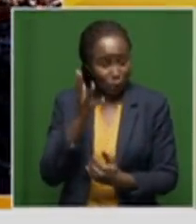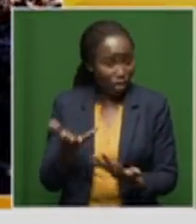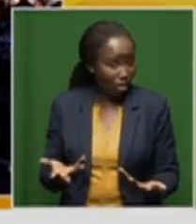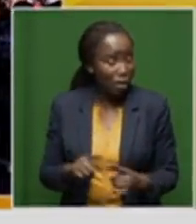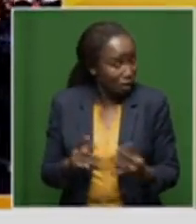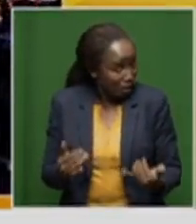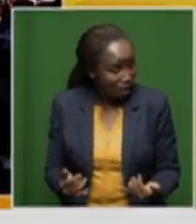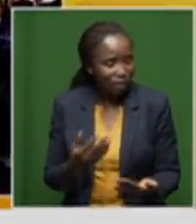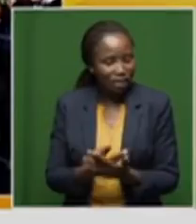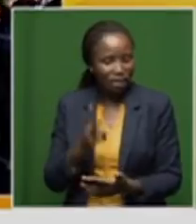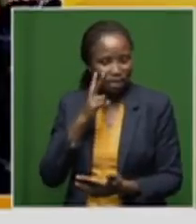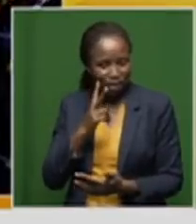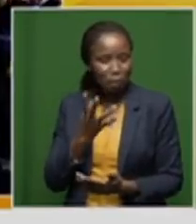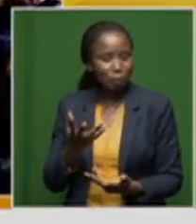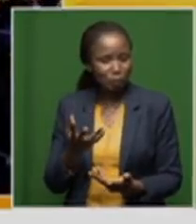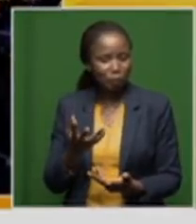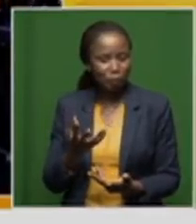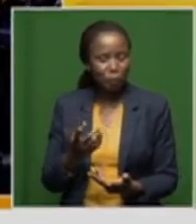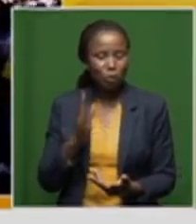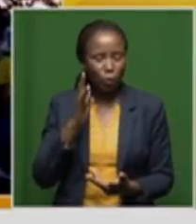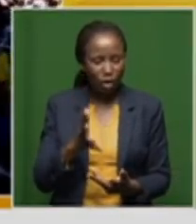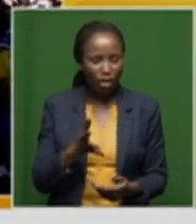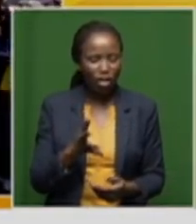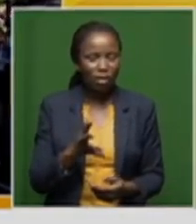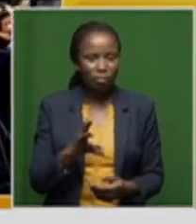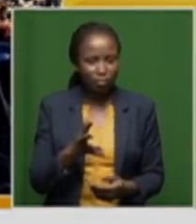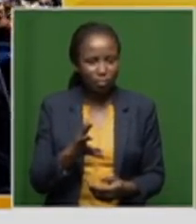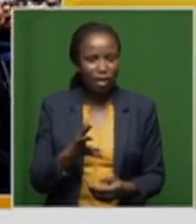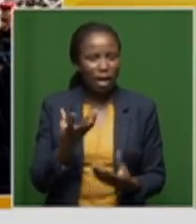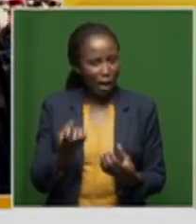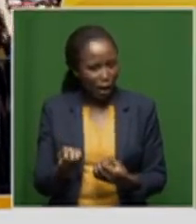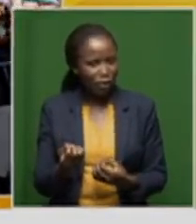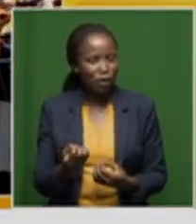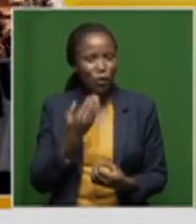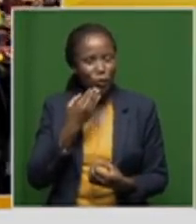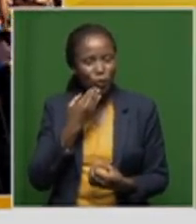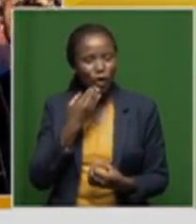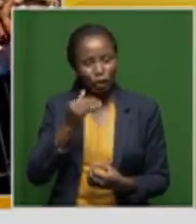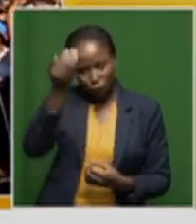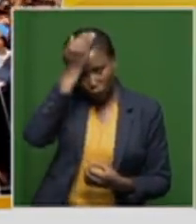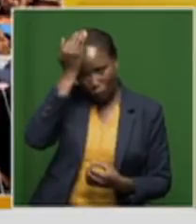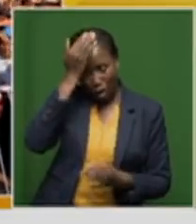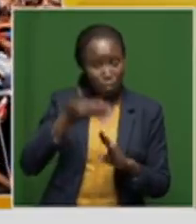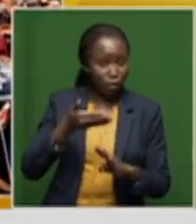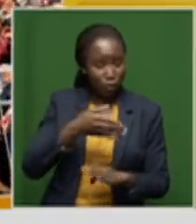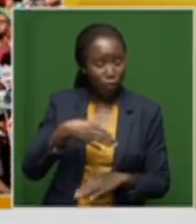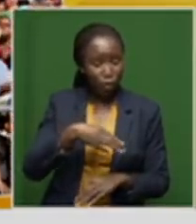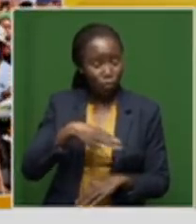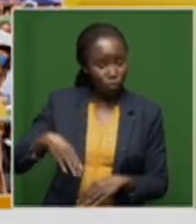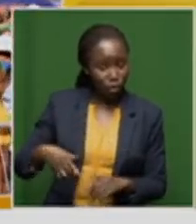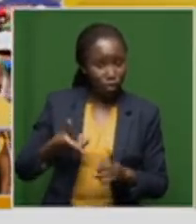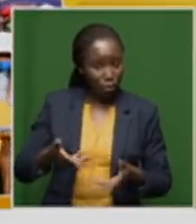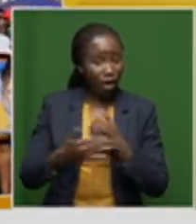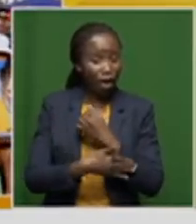any point in time from now, you will essentially have Zuma, the former president of the country. He has